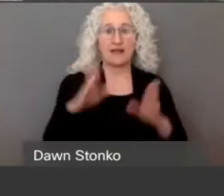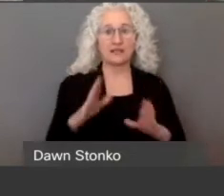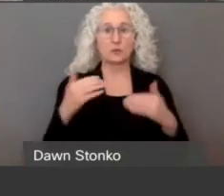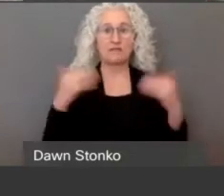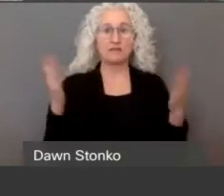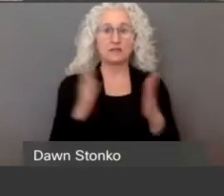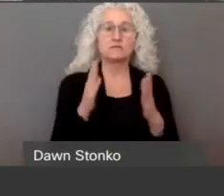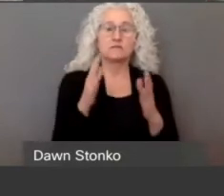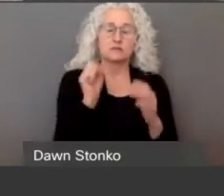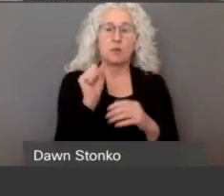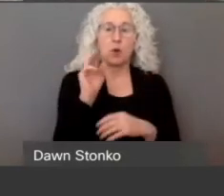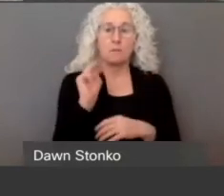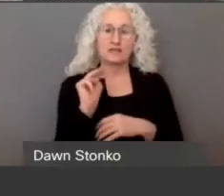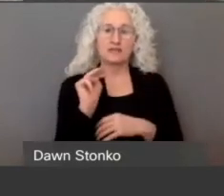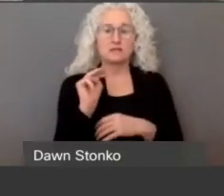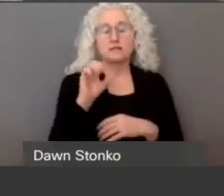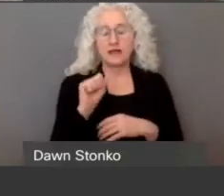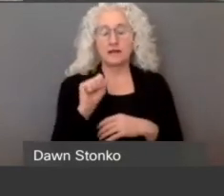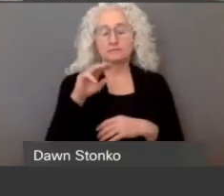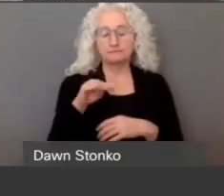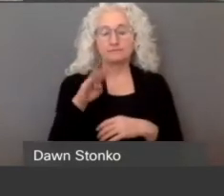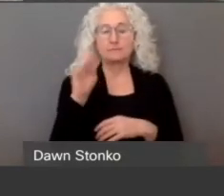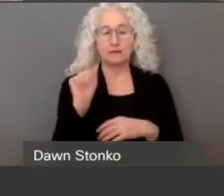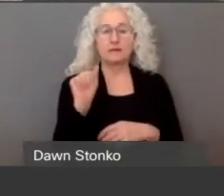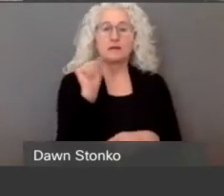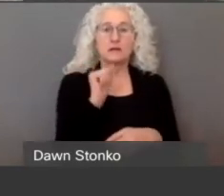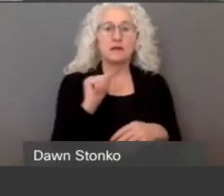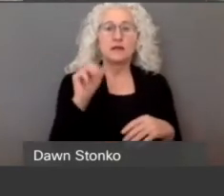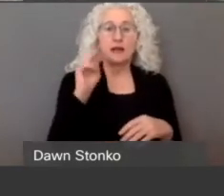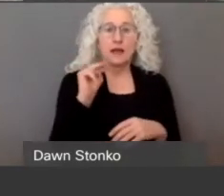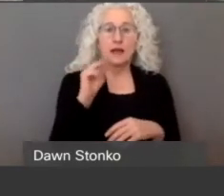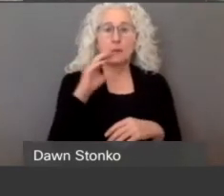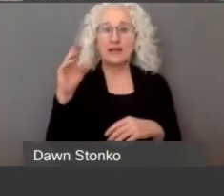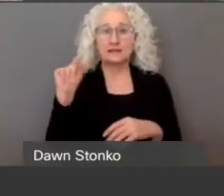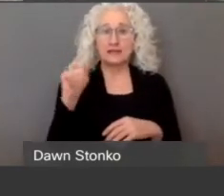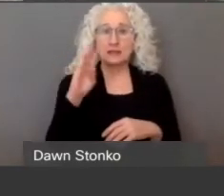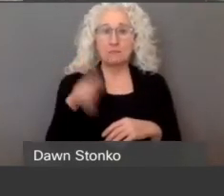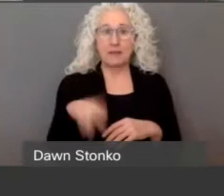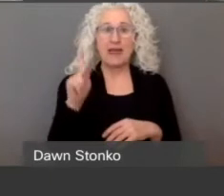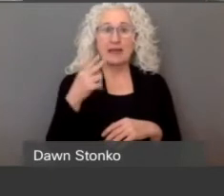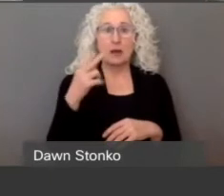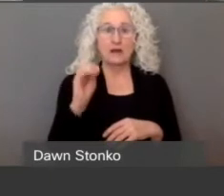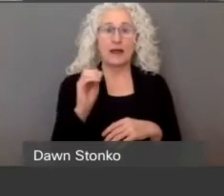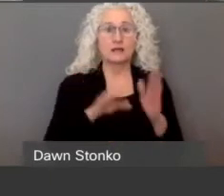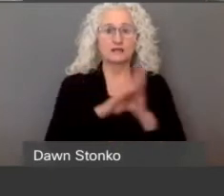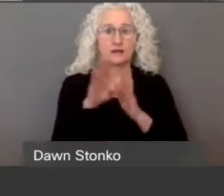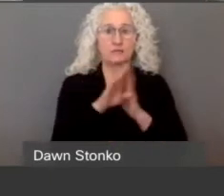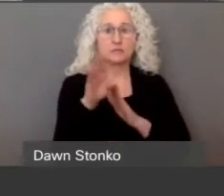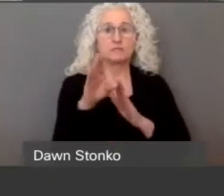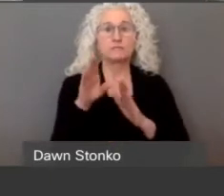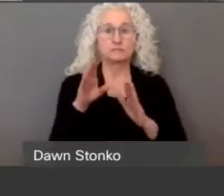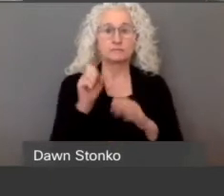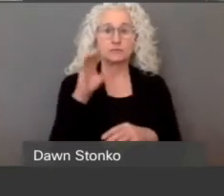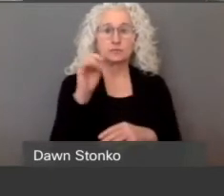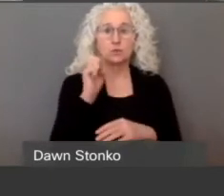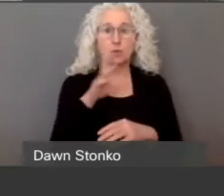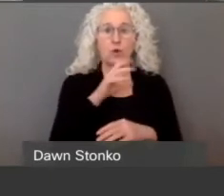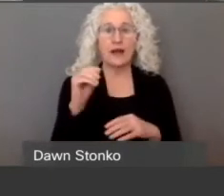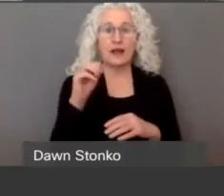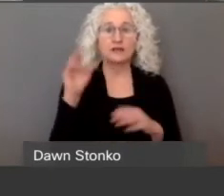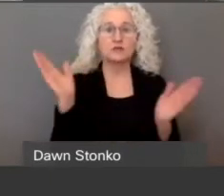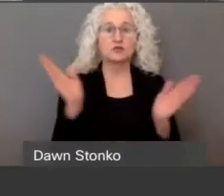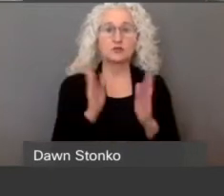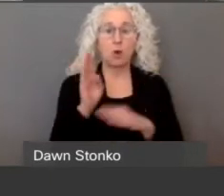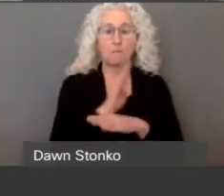Business Administration, MNT Bank, Howard County Economic Development Authority, SCORE, and Small Business Development